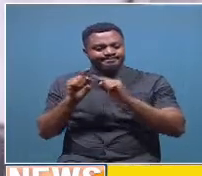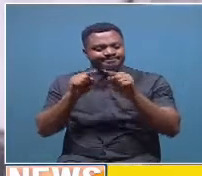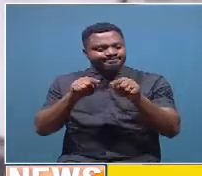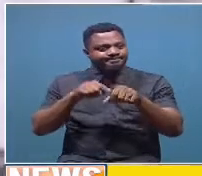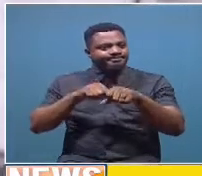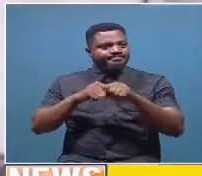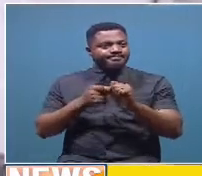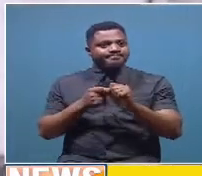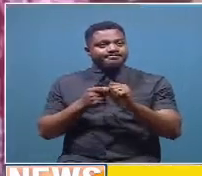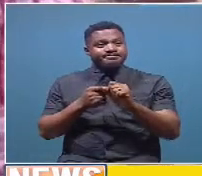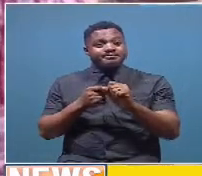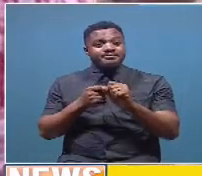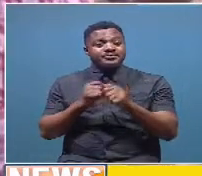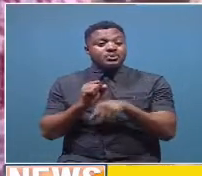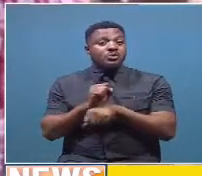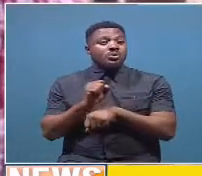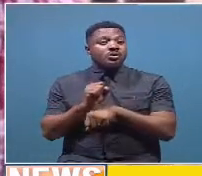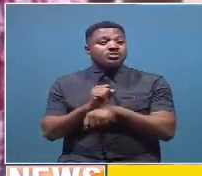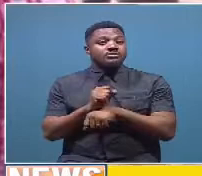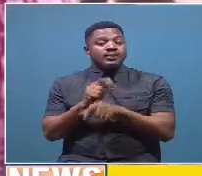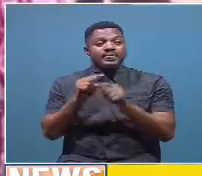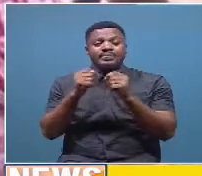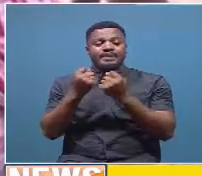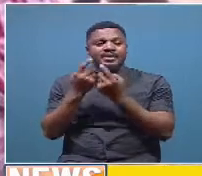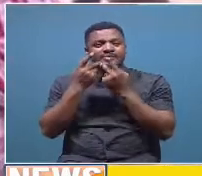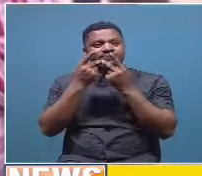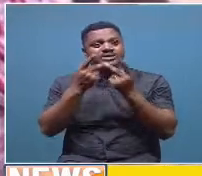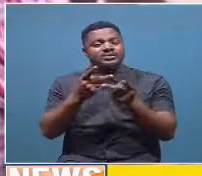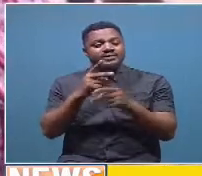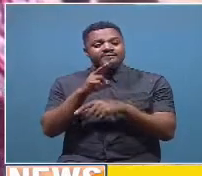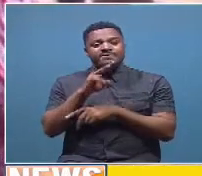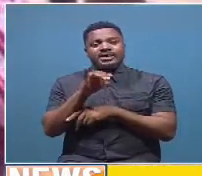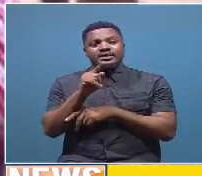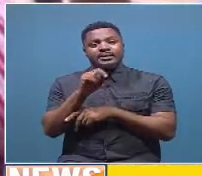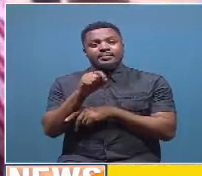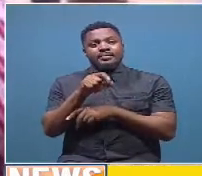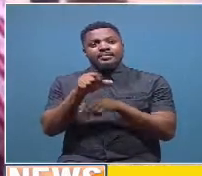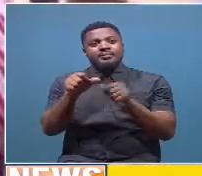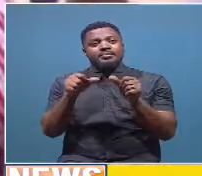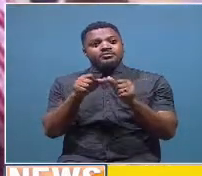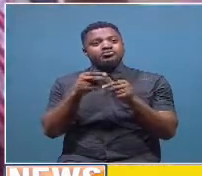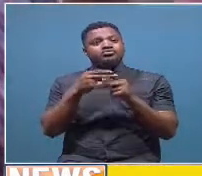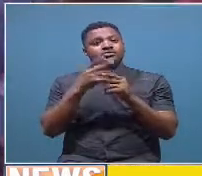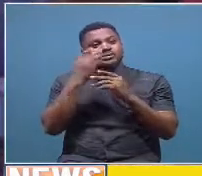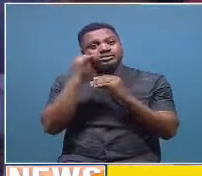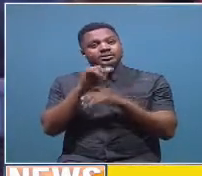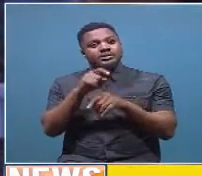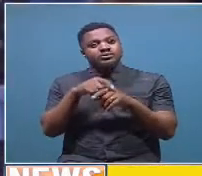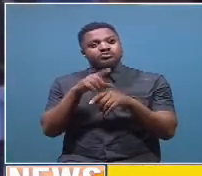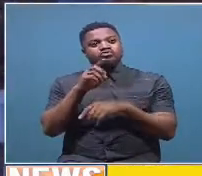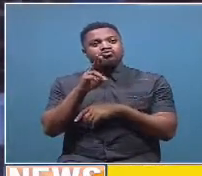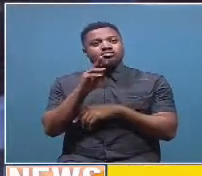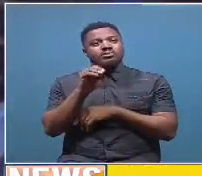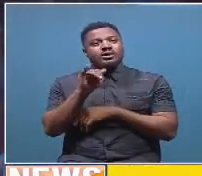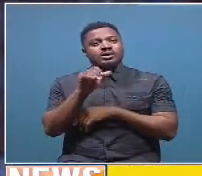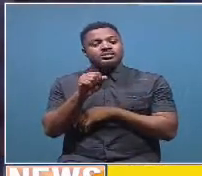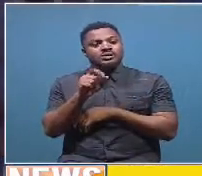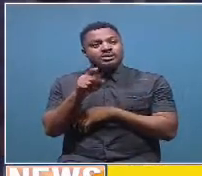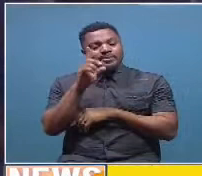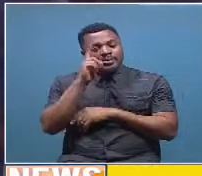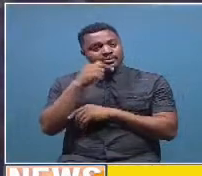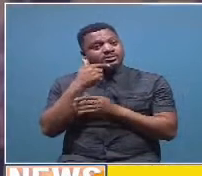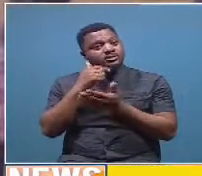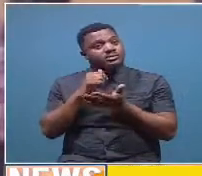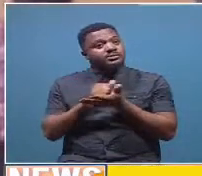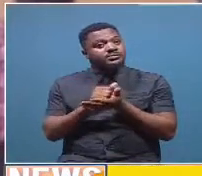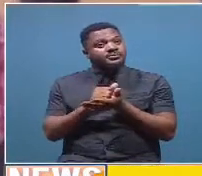ahead and then do it. The team also visited victims at their temporary location at Dumasi. Mr. Benito